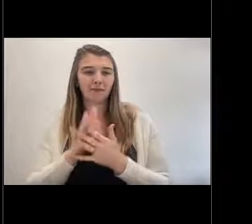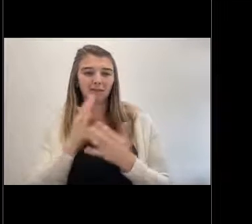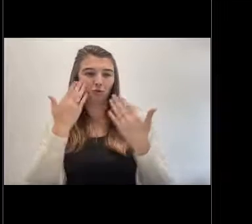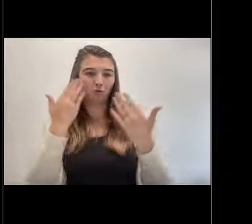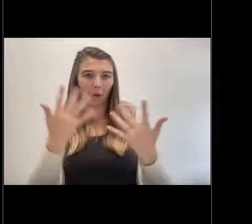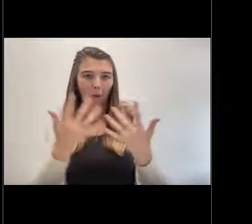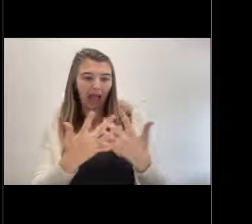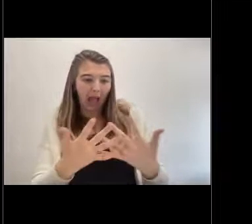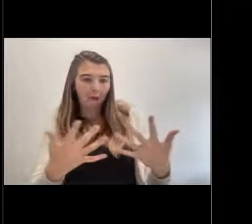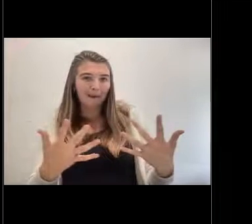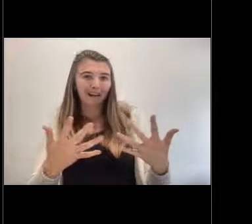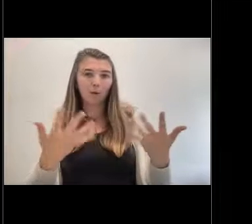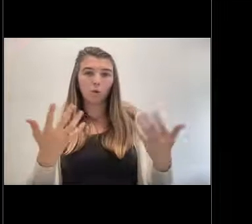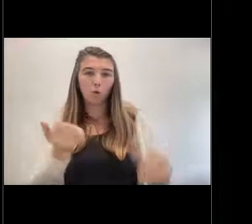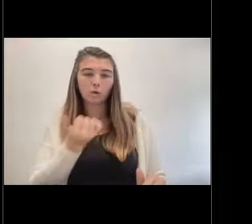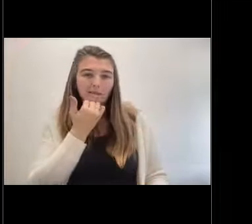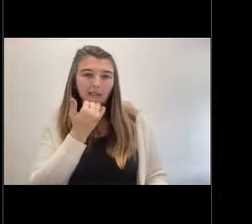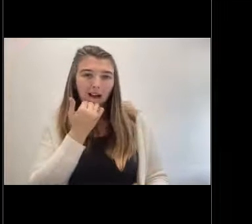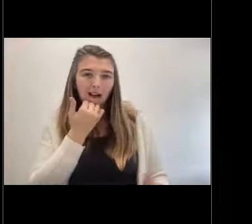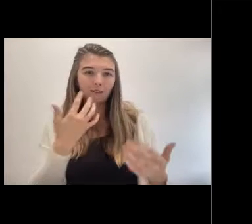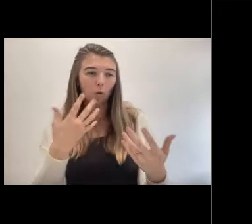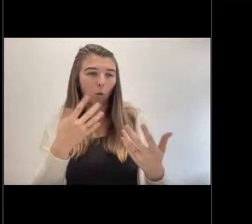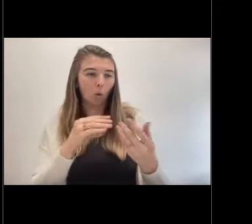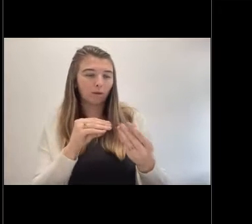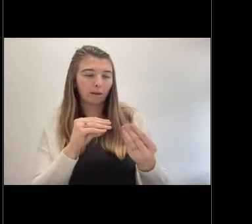size or the morphology of your material.